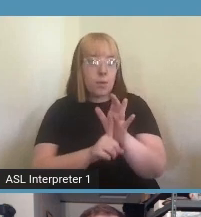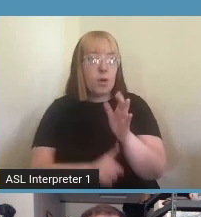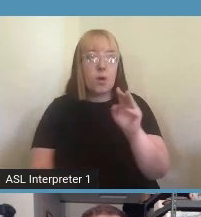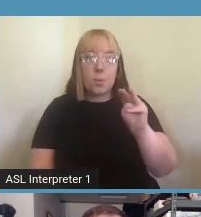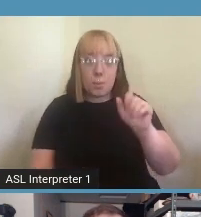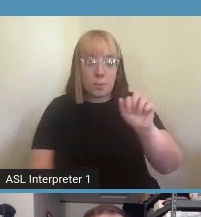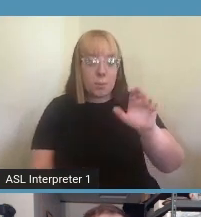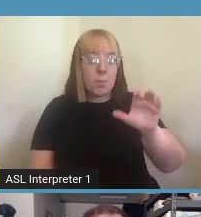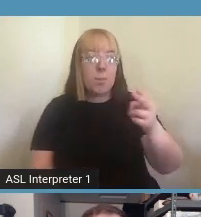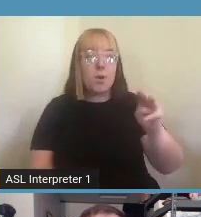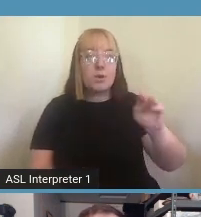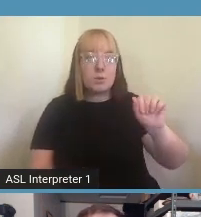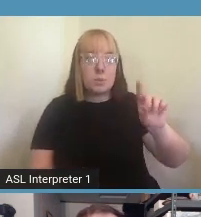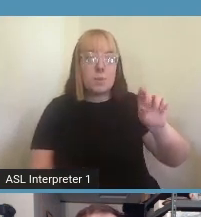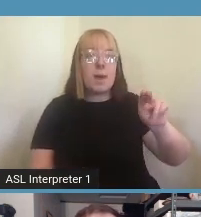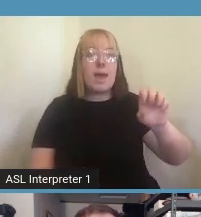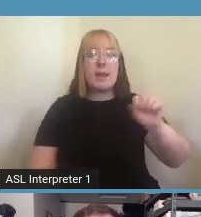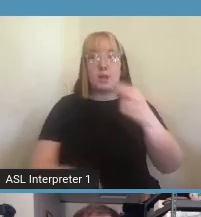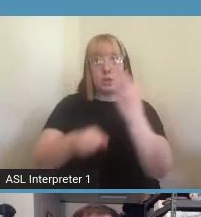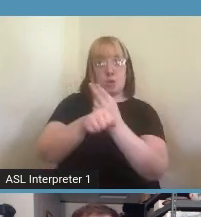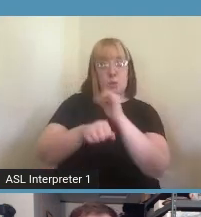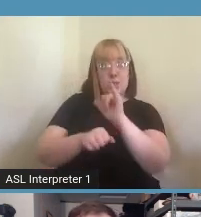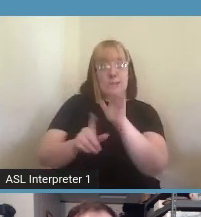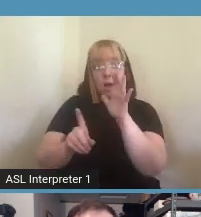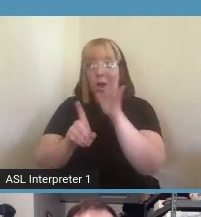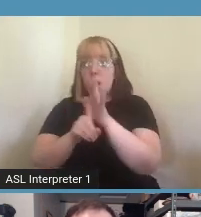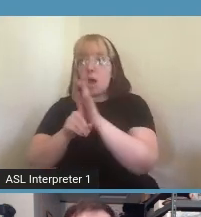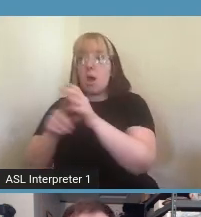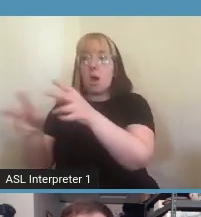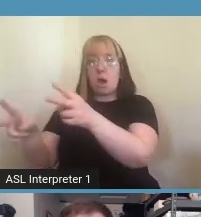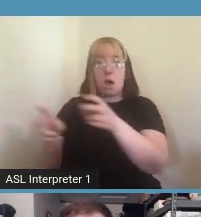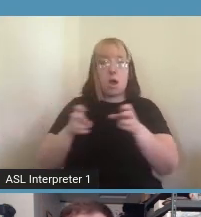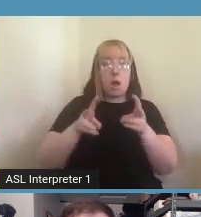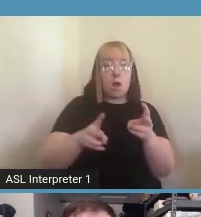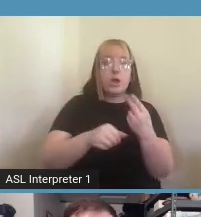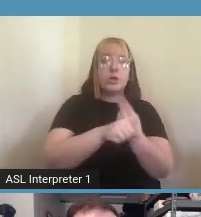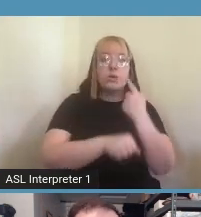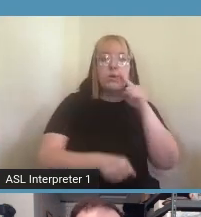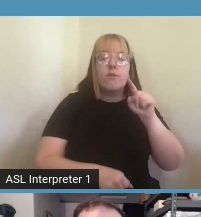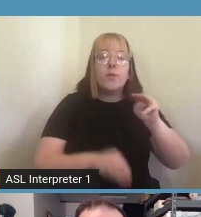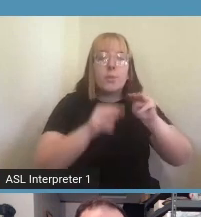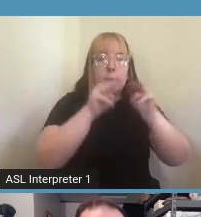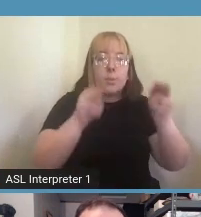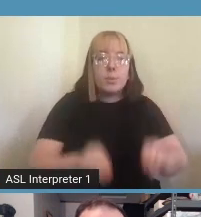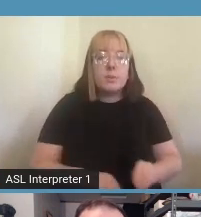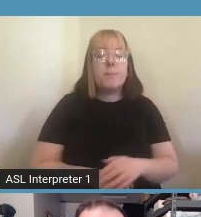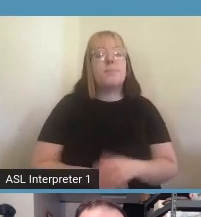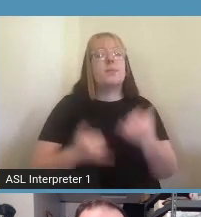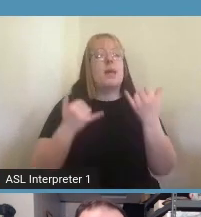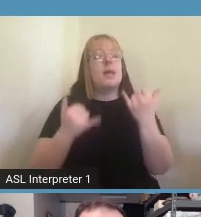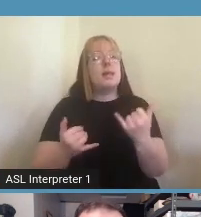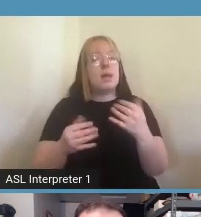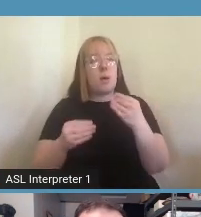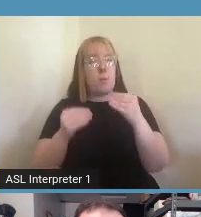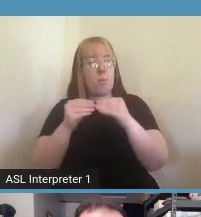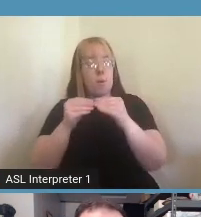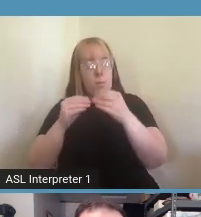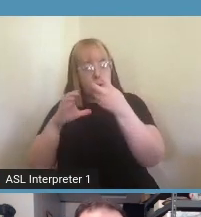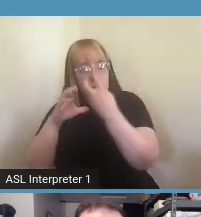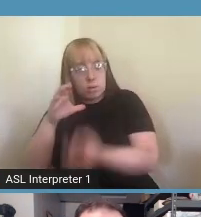other tools that I think we're gonna get now deeper into when you look at video production is